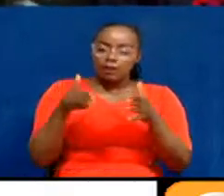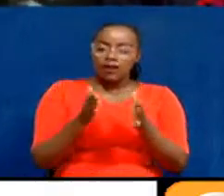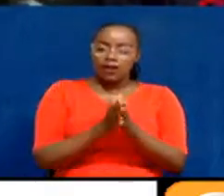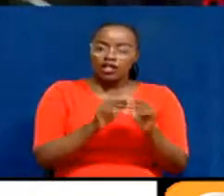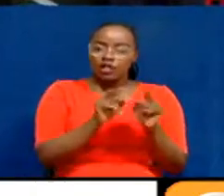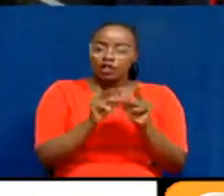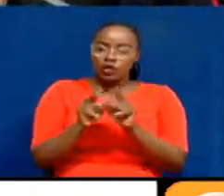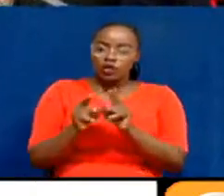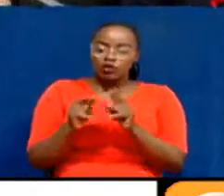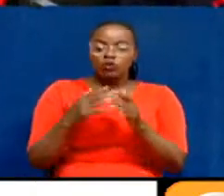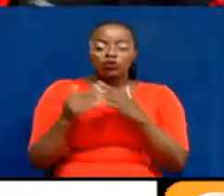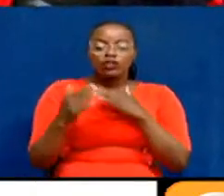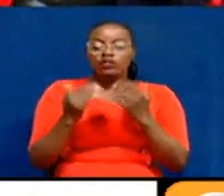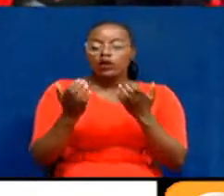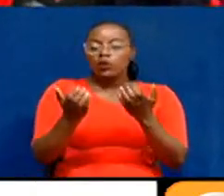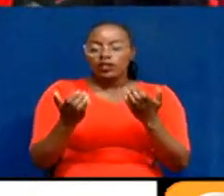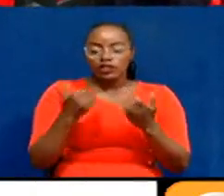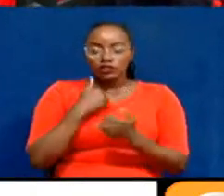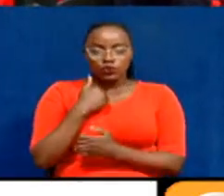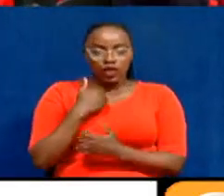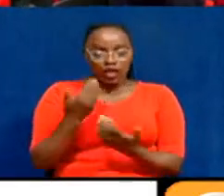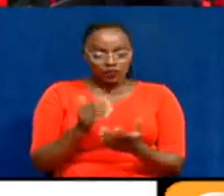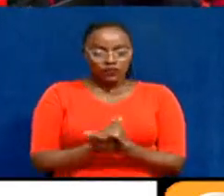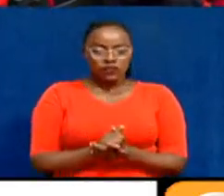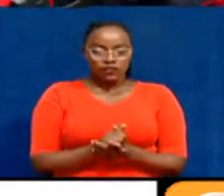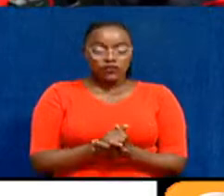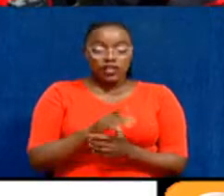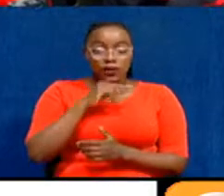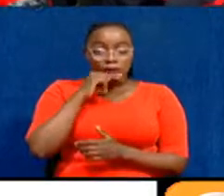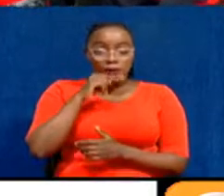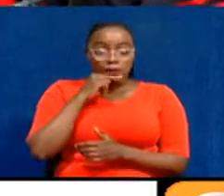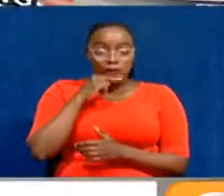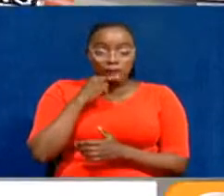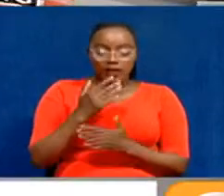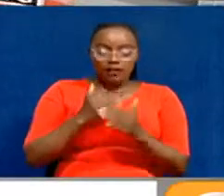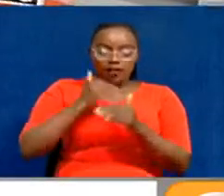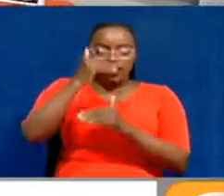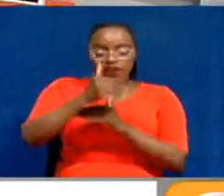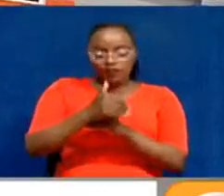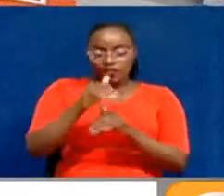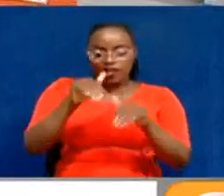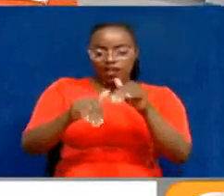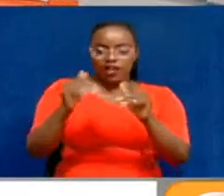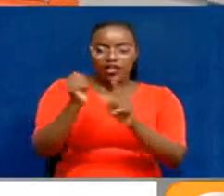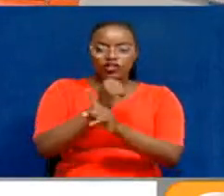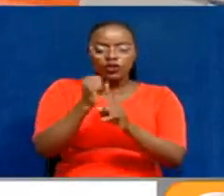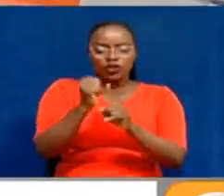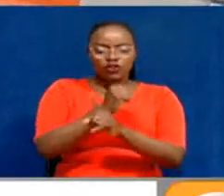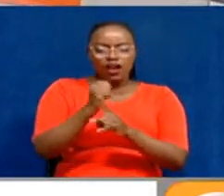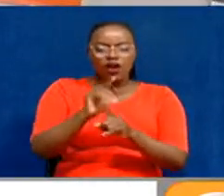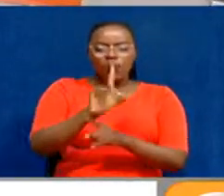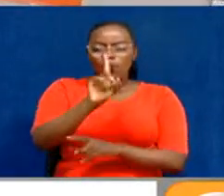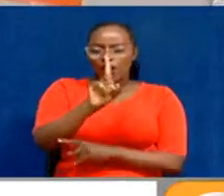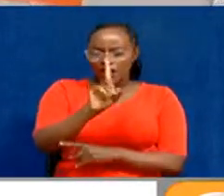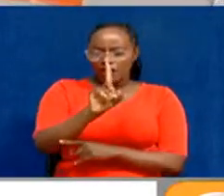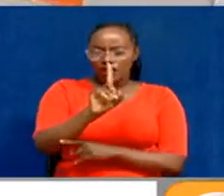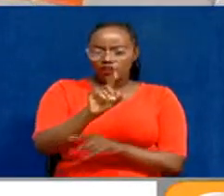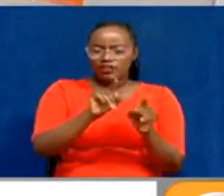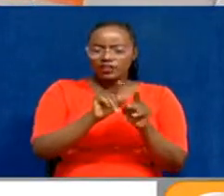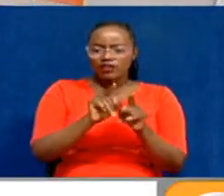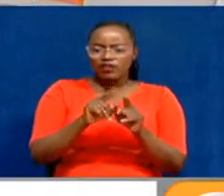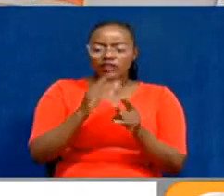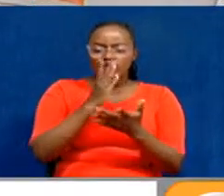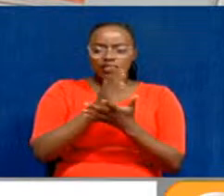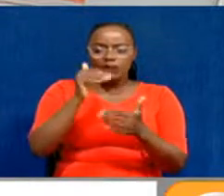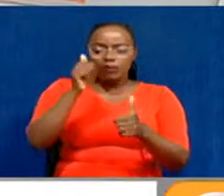and who we want as leaders in the future. Absolutely. Yeah. You know, you mentioned post-election violence, and that for me was one of, the